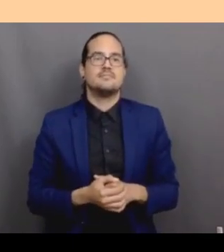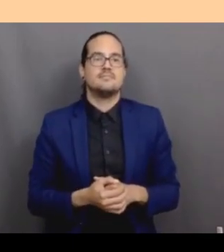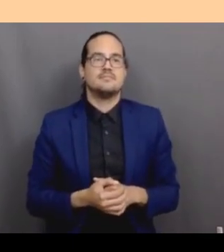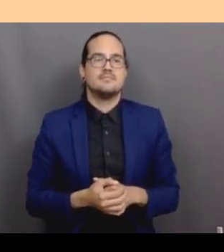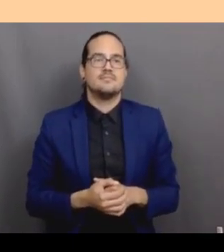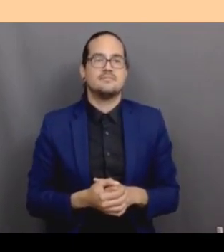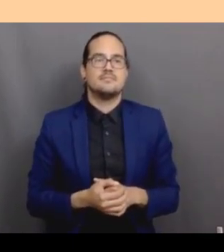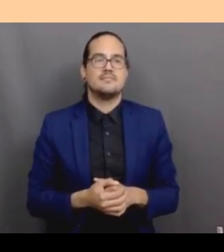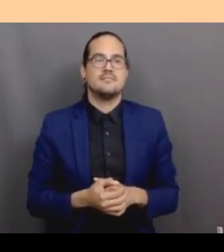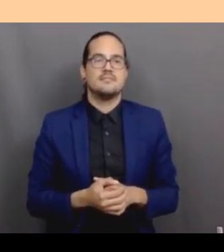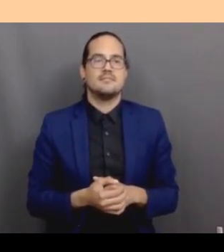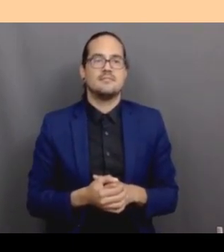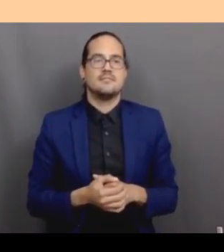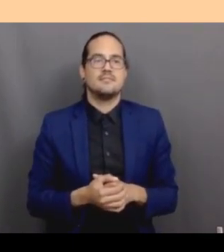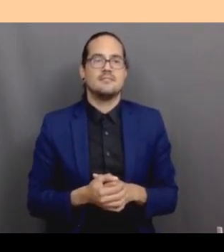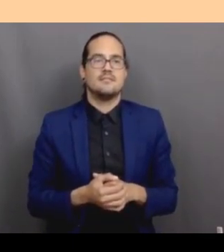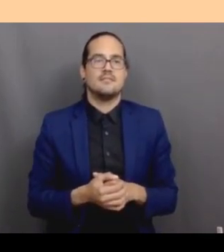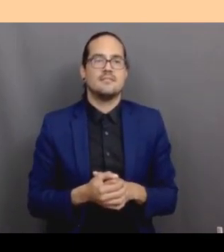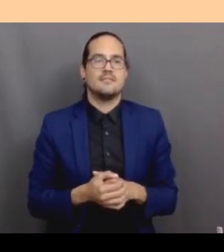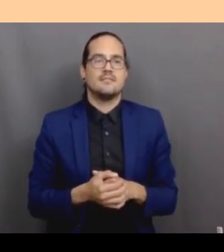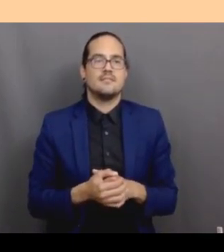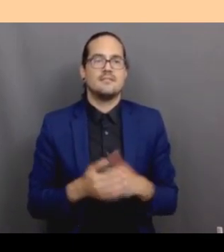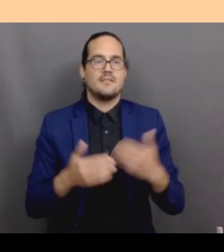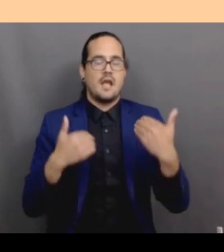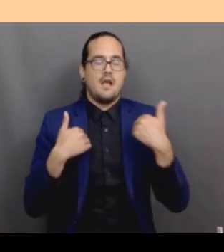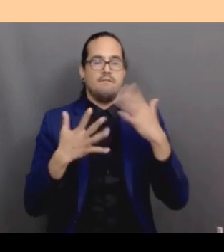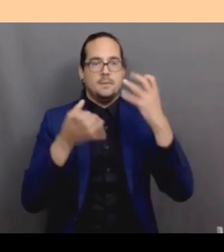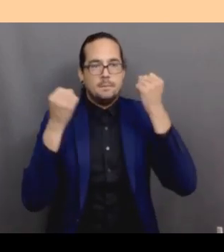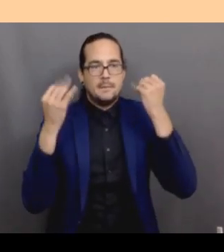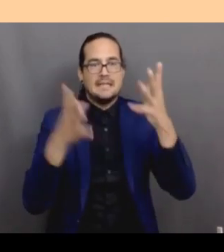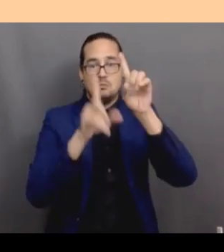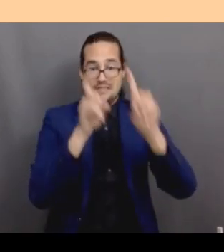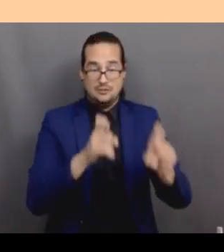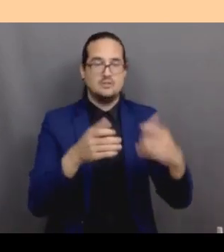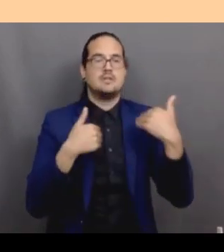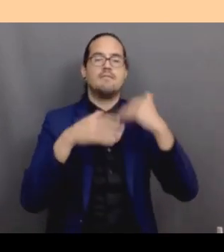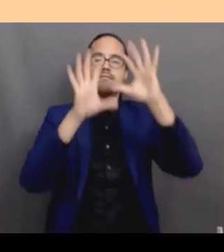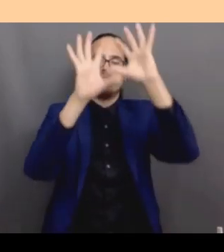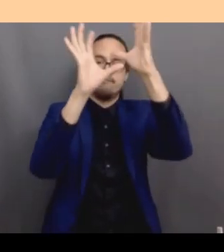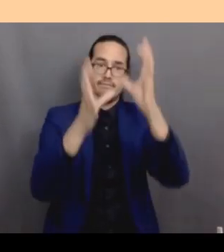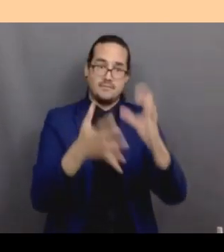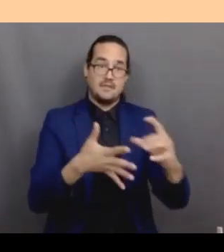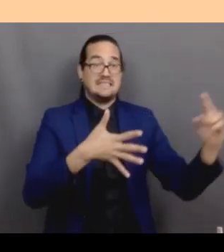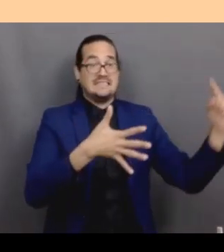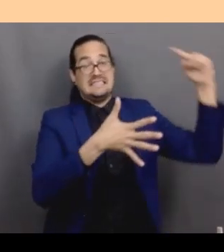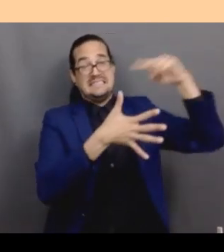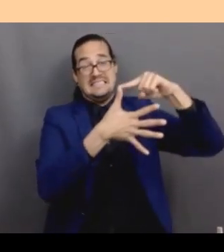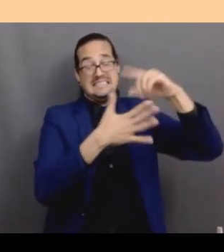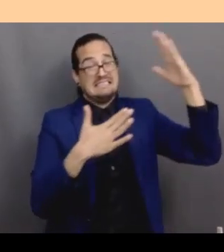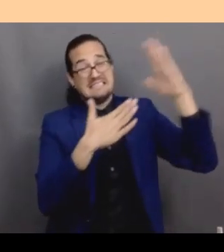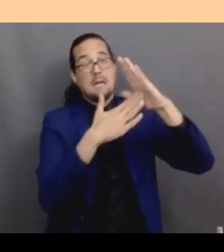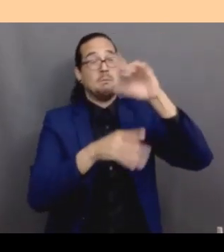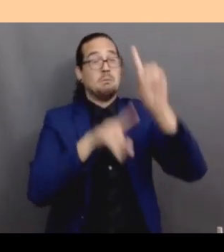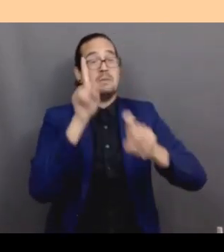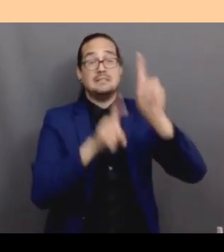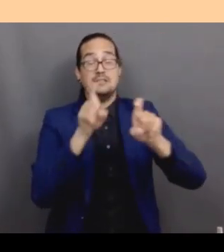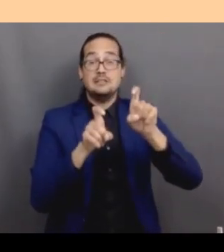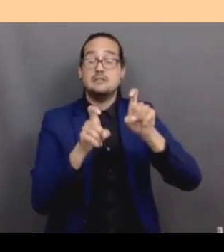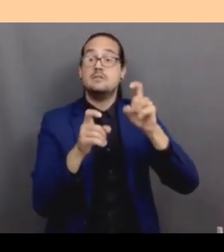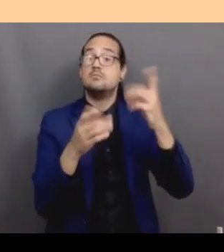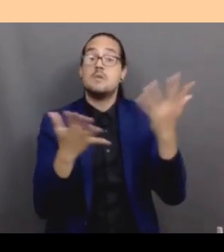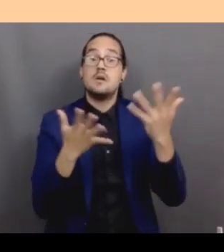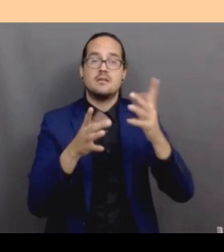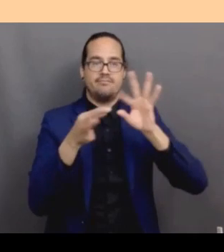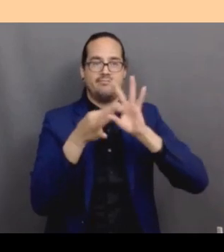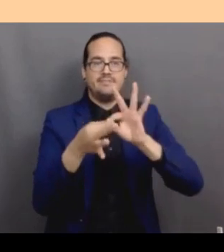of questions is various questions about testing. I'm wondering if you can, Dr. Lisa, share with us what